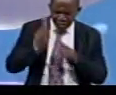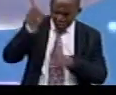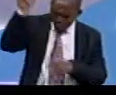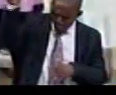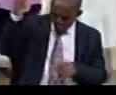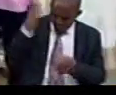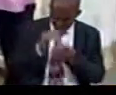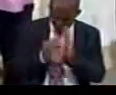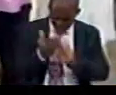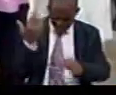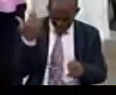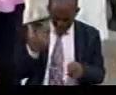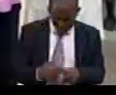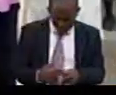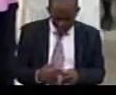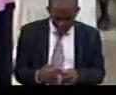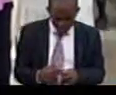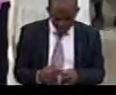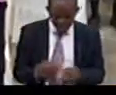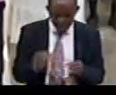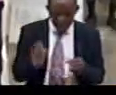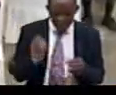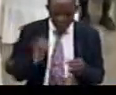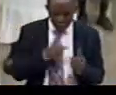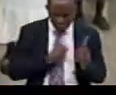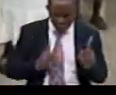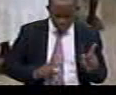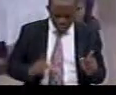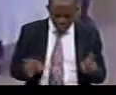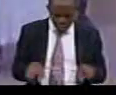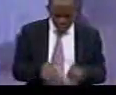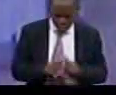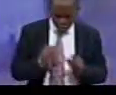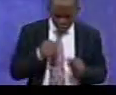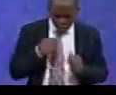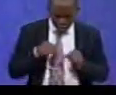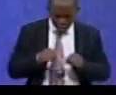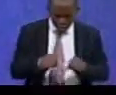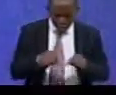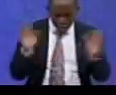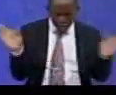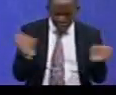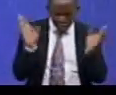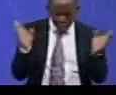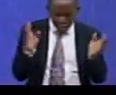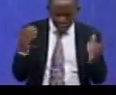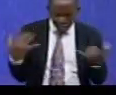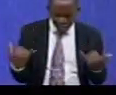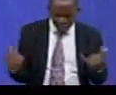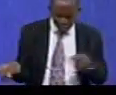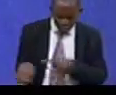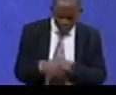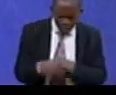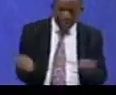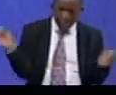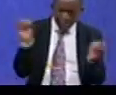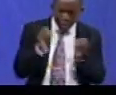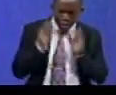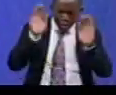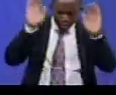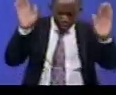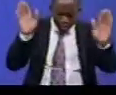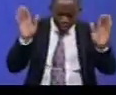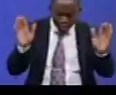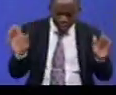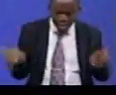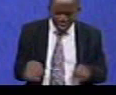Jesus' name. And so, Lord, as we keep on celebrating, even today, more miracle. As we